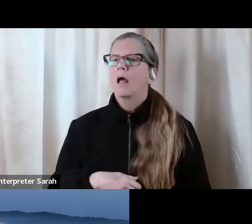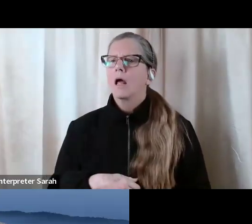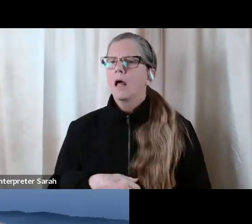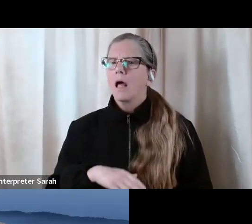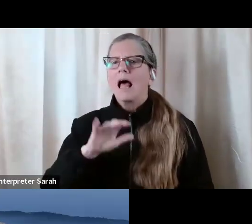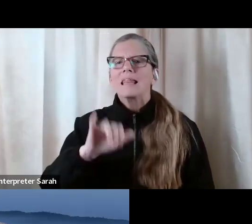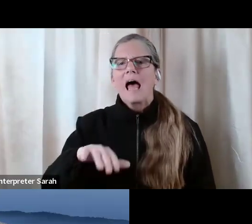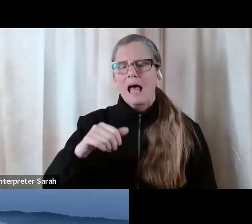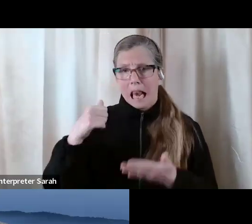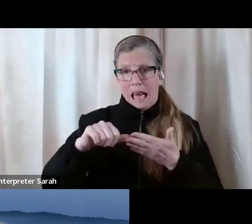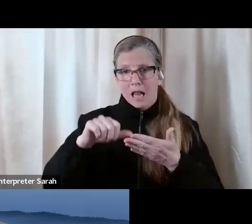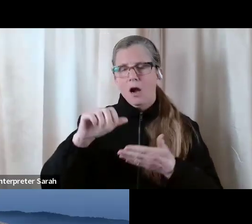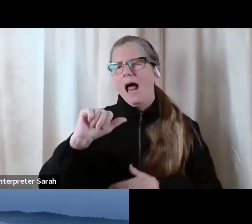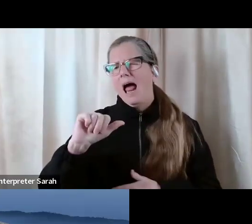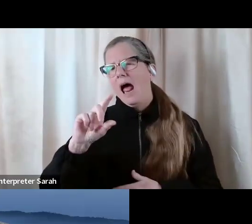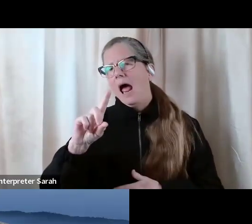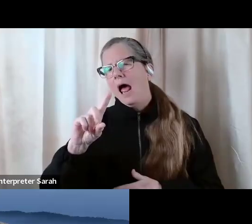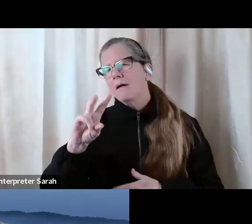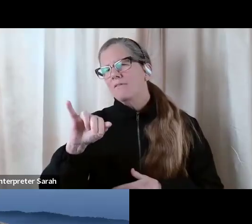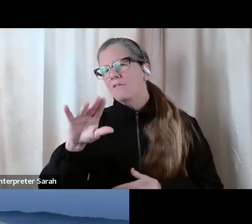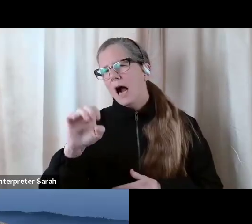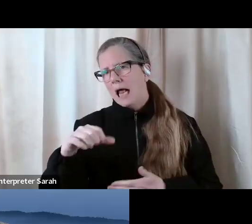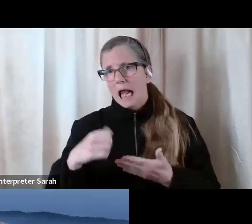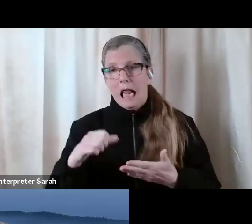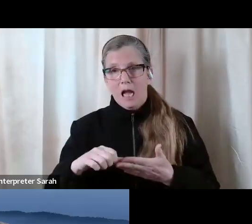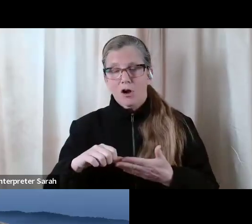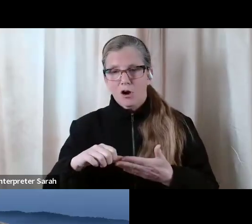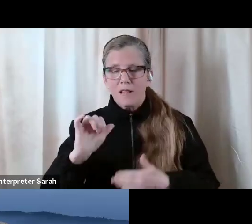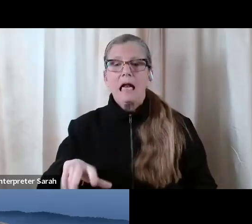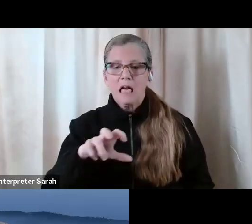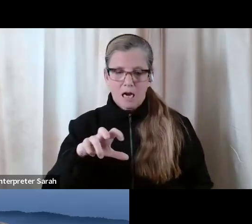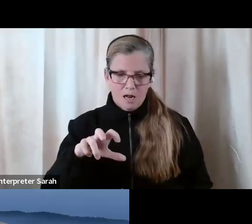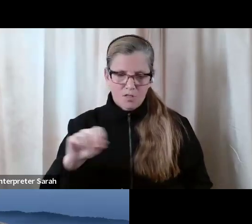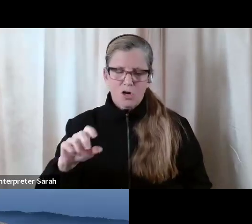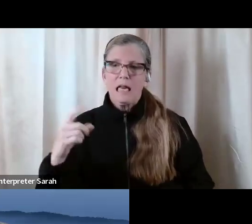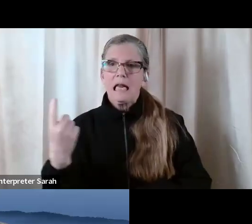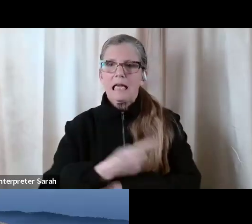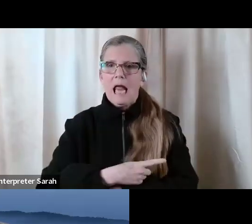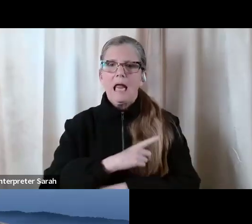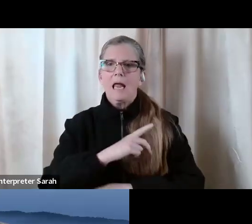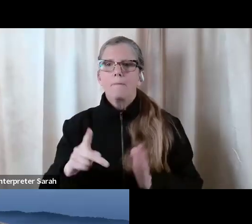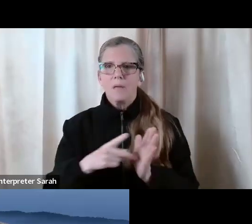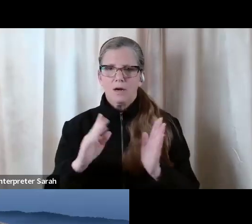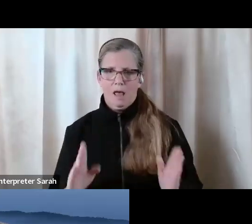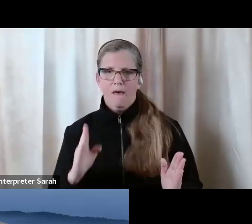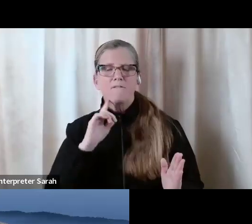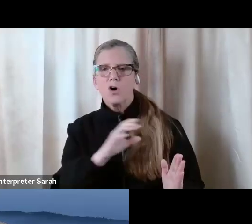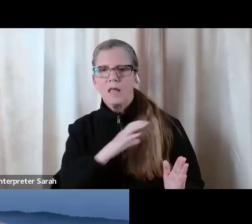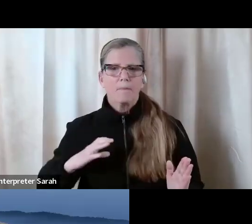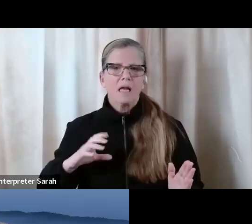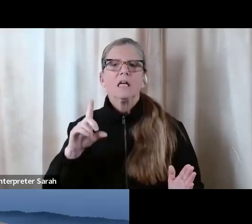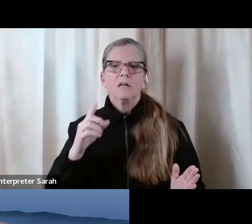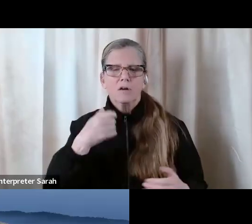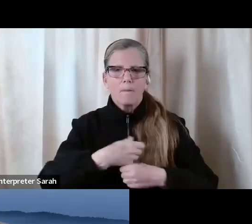a 30-day period for the commission to act upon. So within that 30-day period, there's a